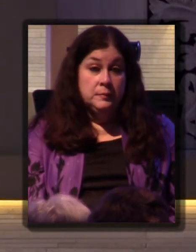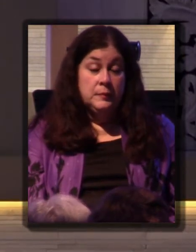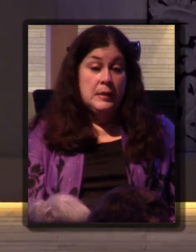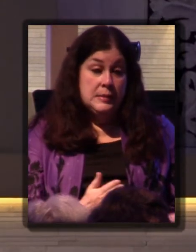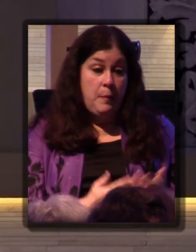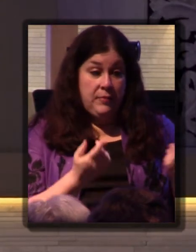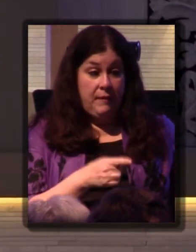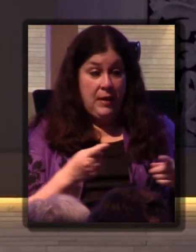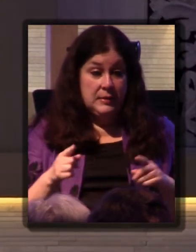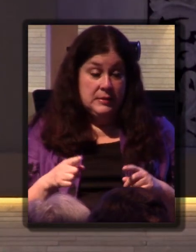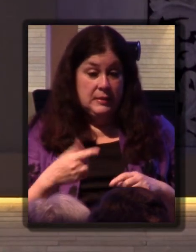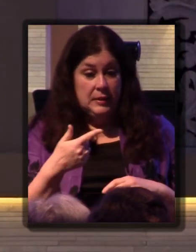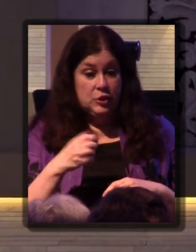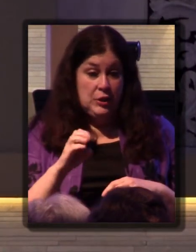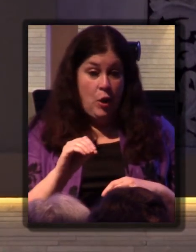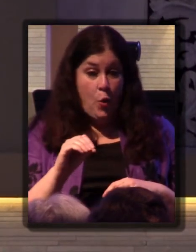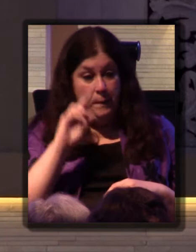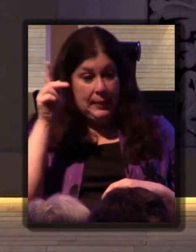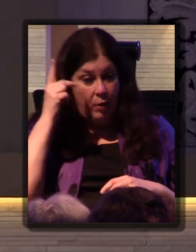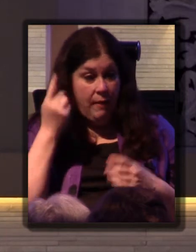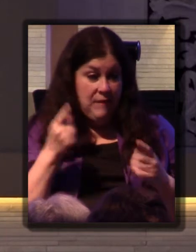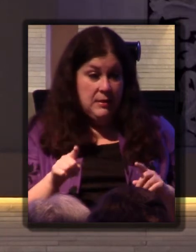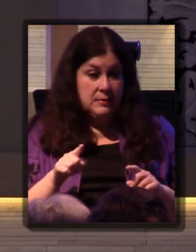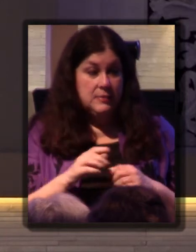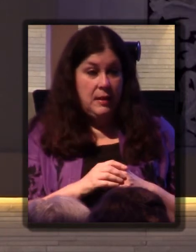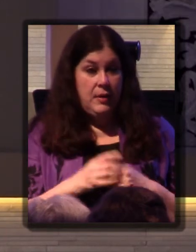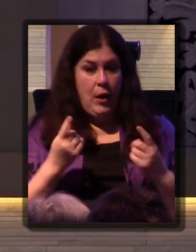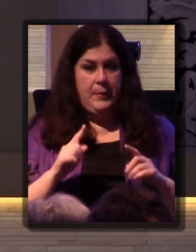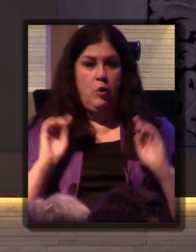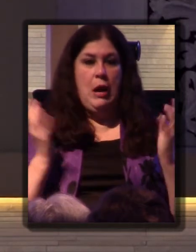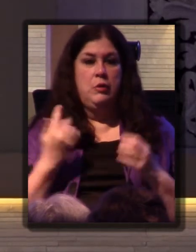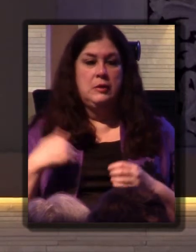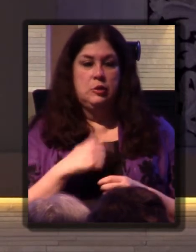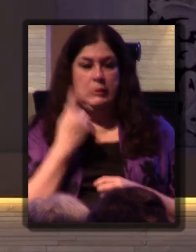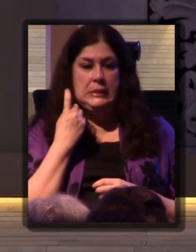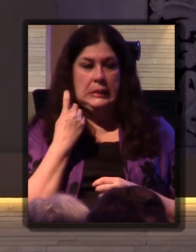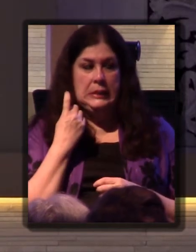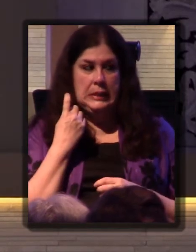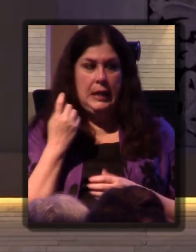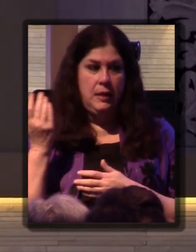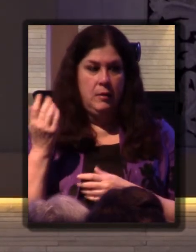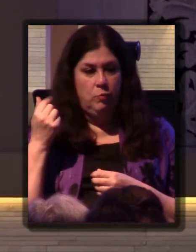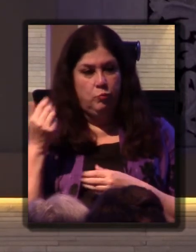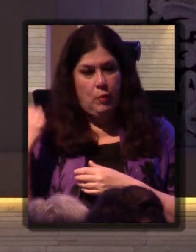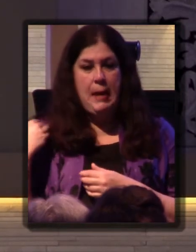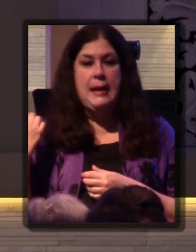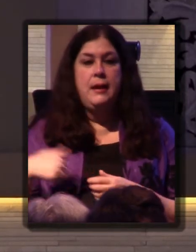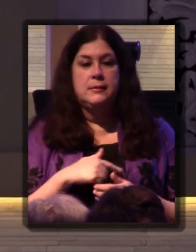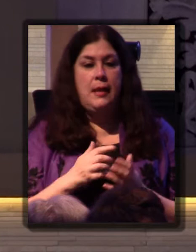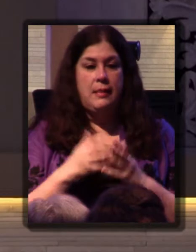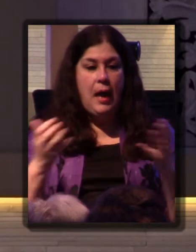of the events, the geopolitical events that have been taking place around us recently kind of bring